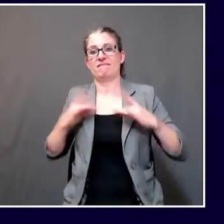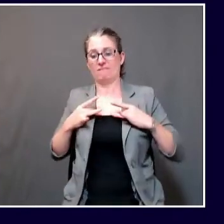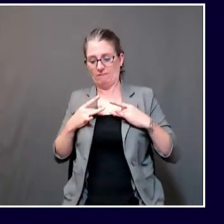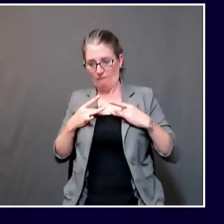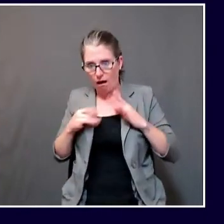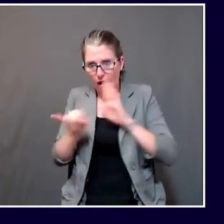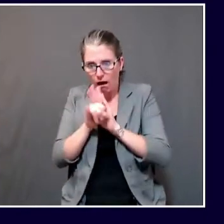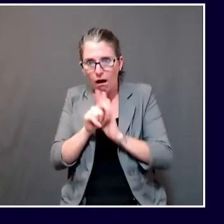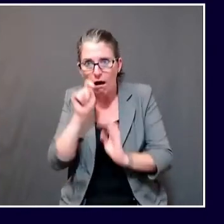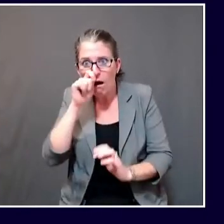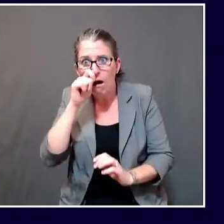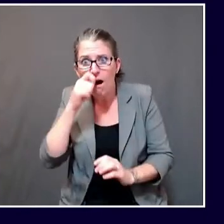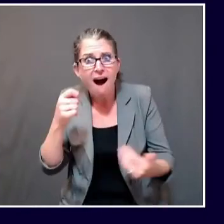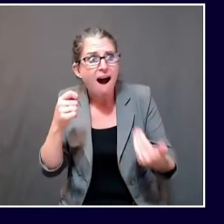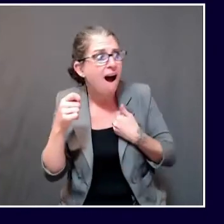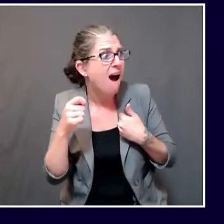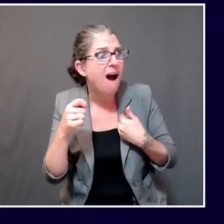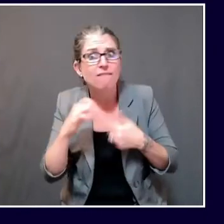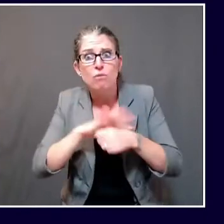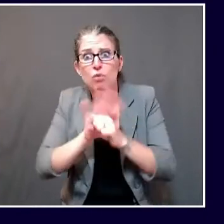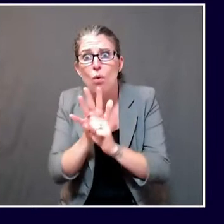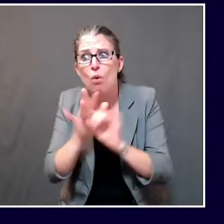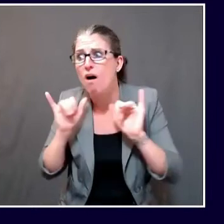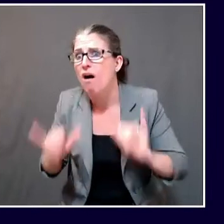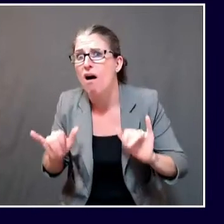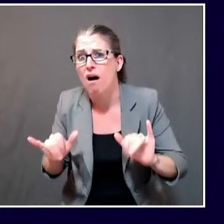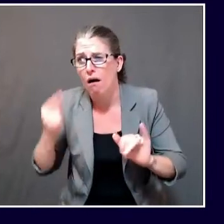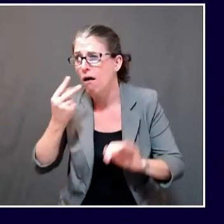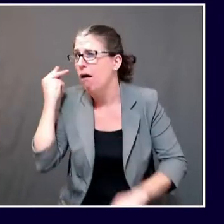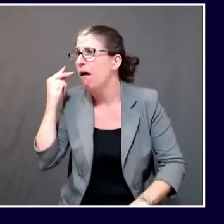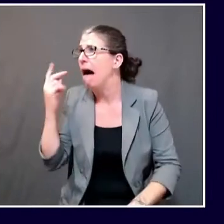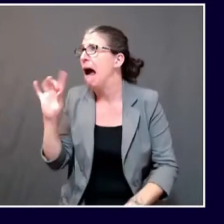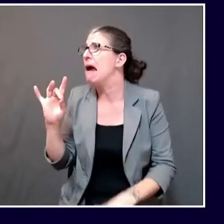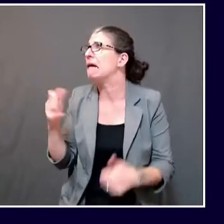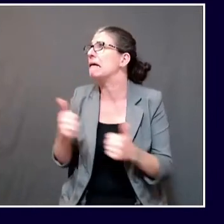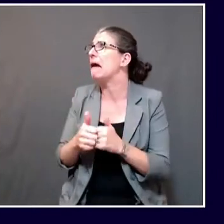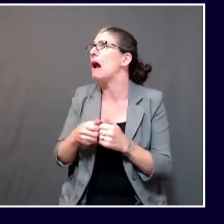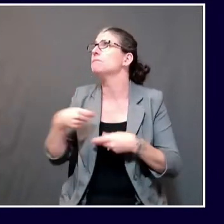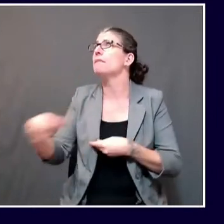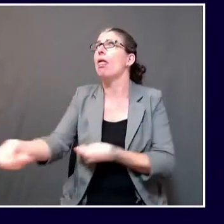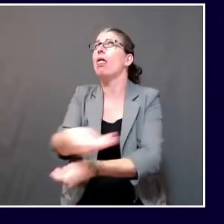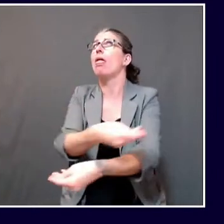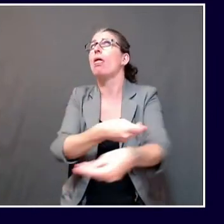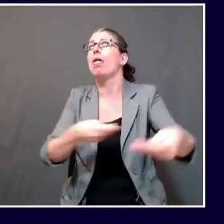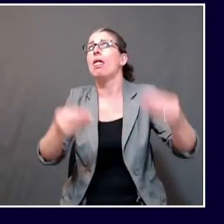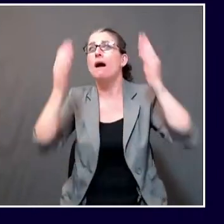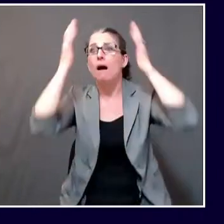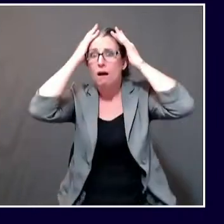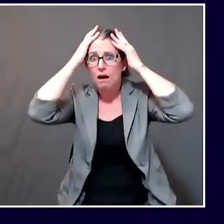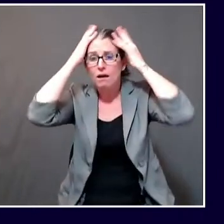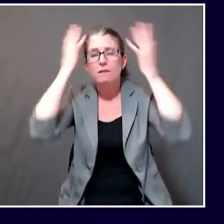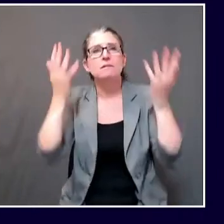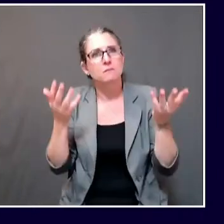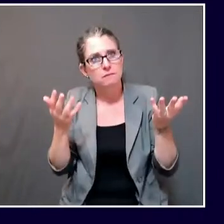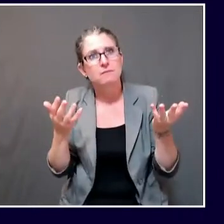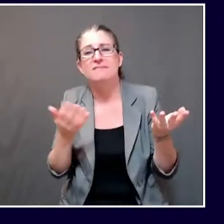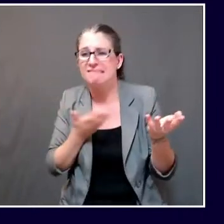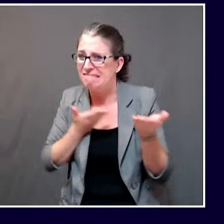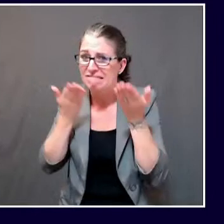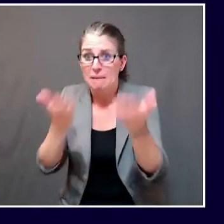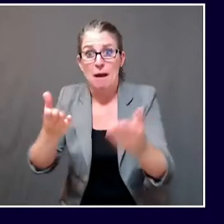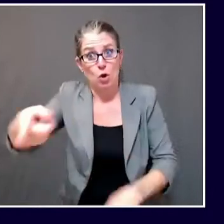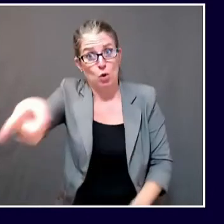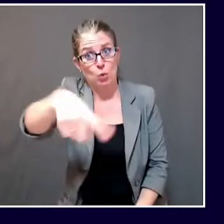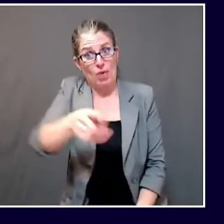member was on the ice for one of these games, you should consider yourself a close contact